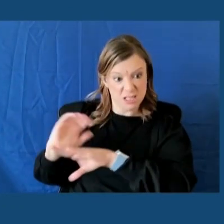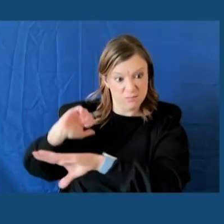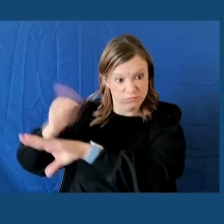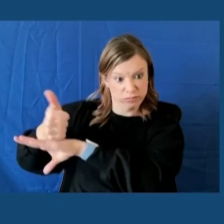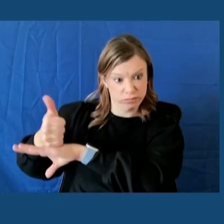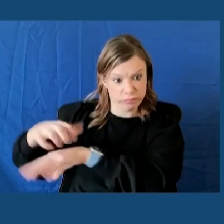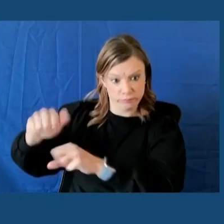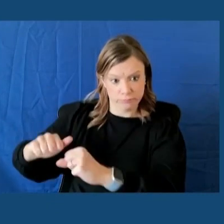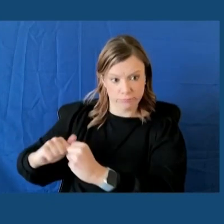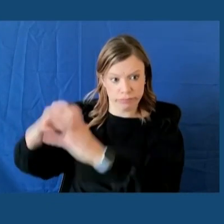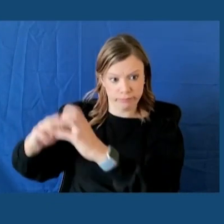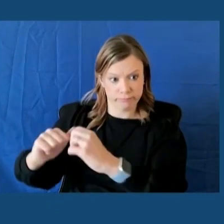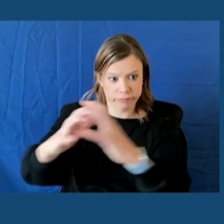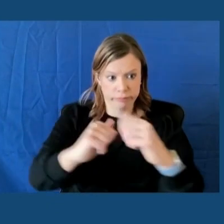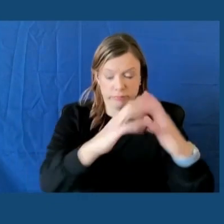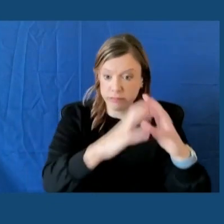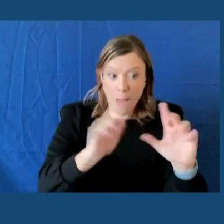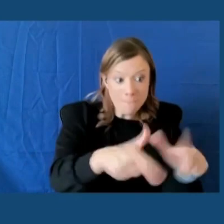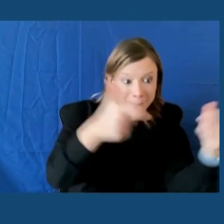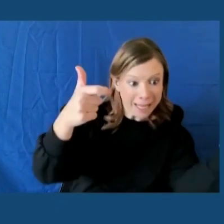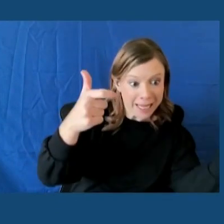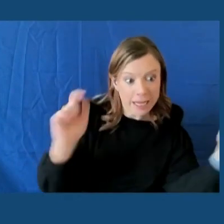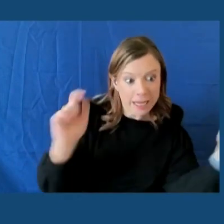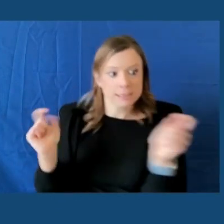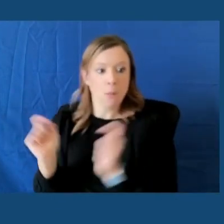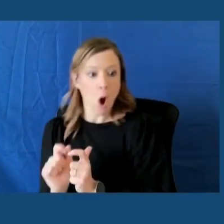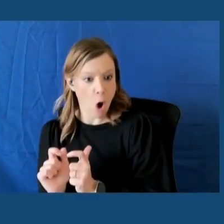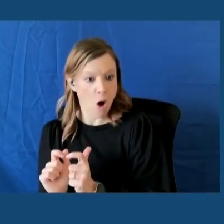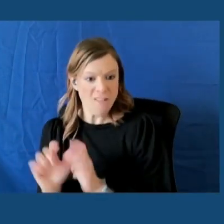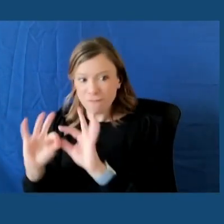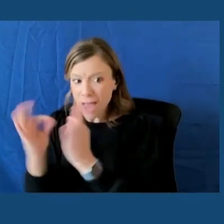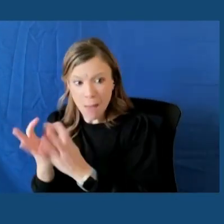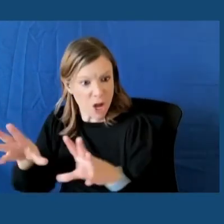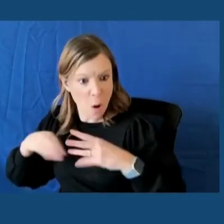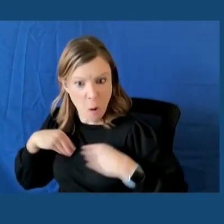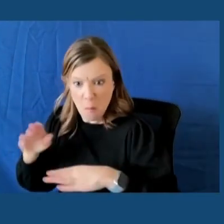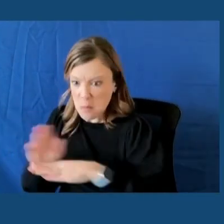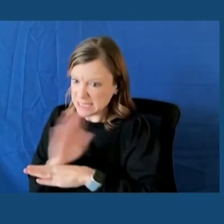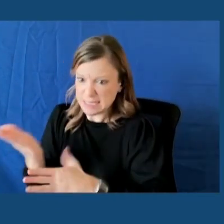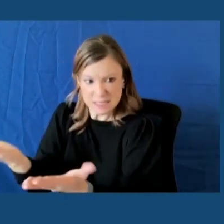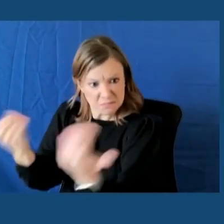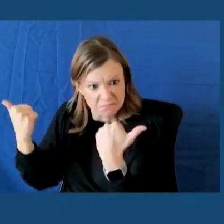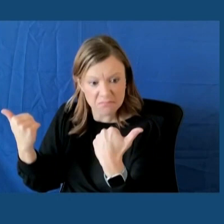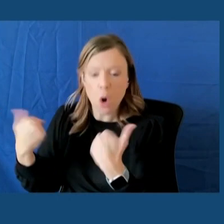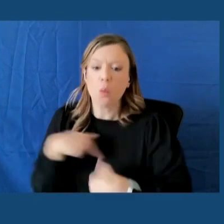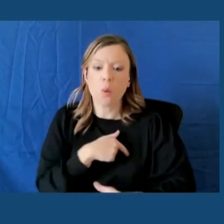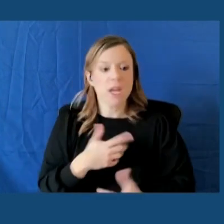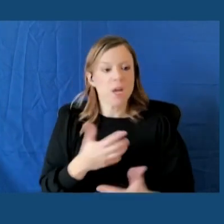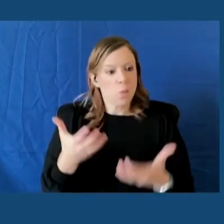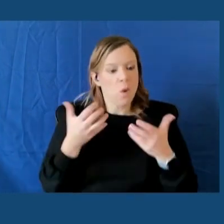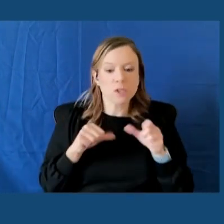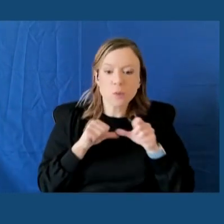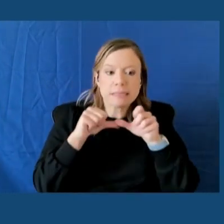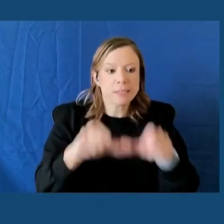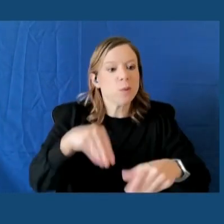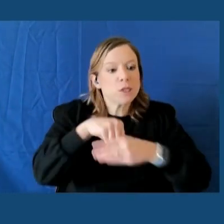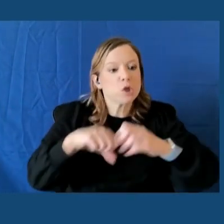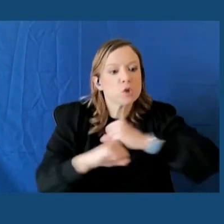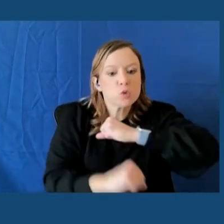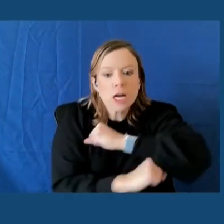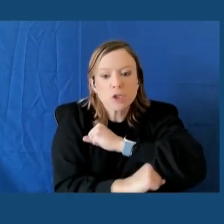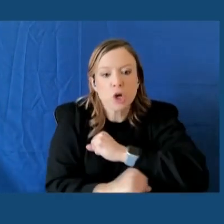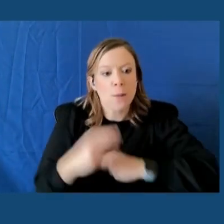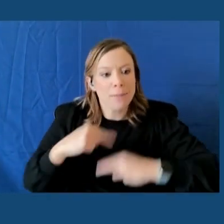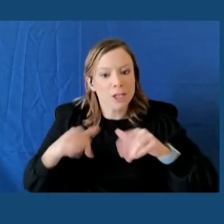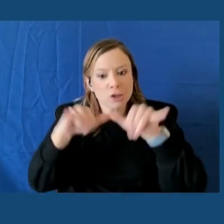and publicly traded. We'll keep driving the long-delayed infrastructure and public transit projects, like the Second